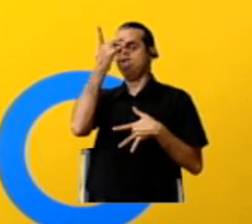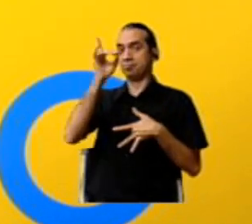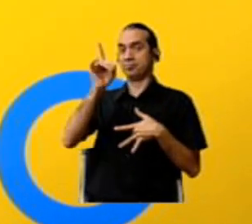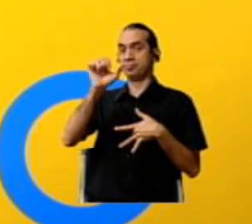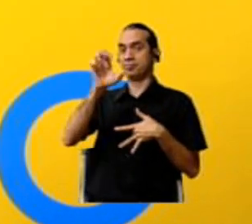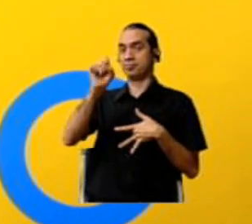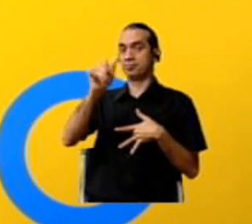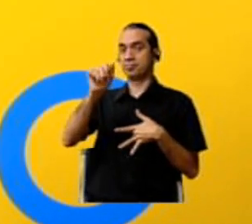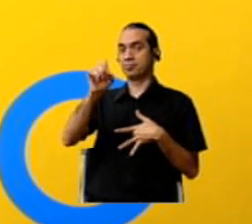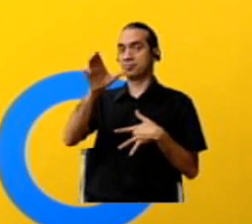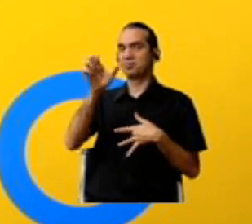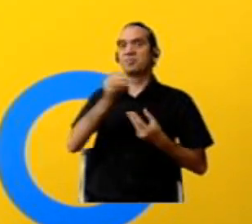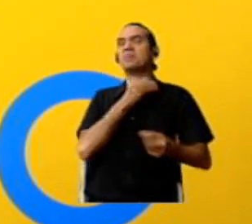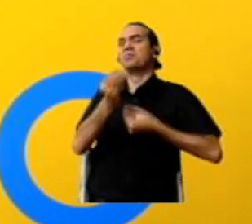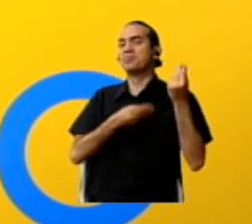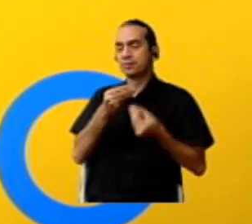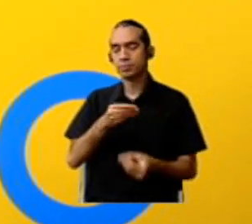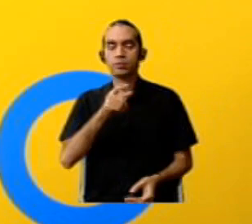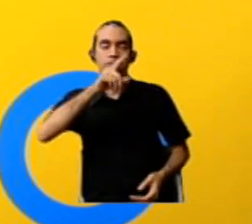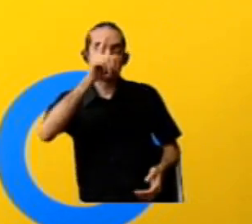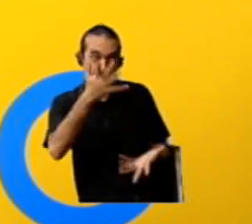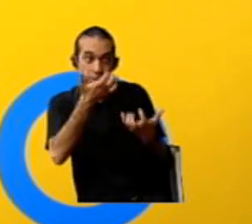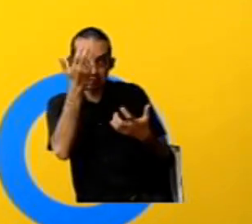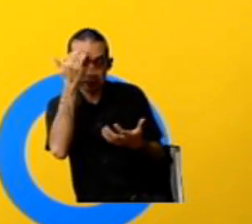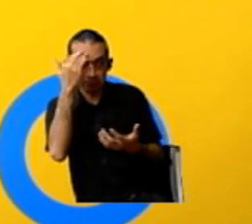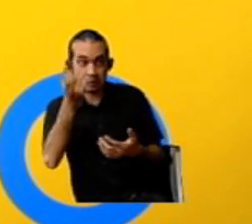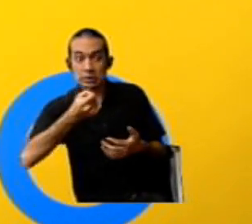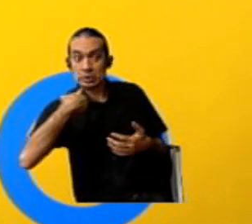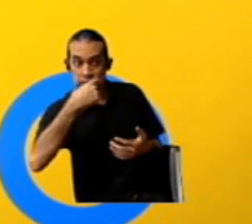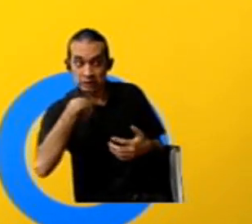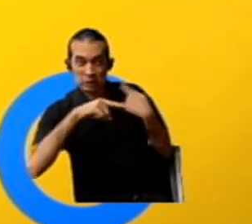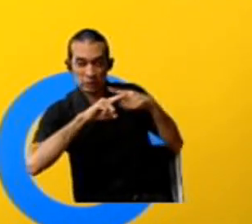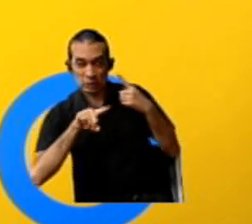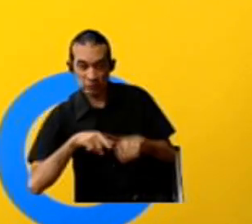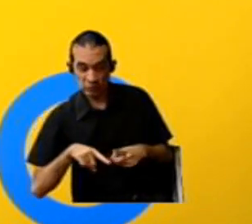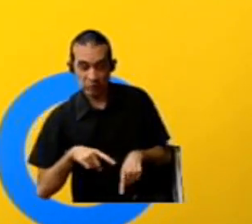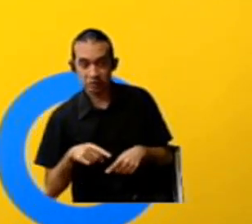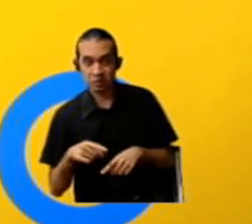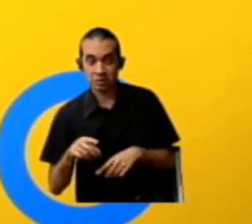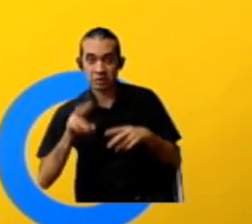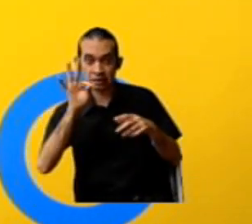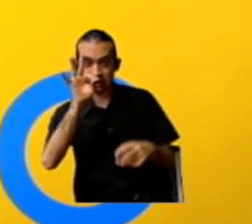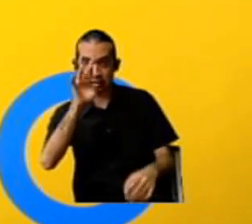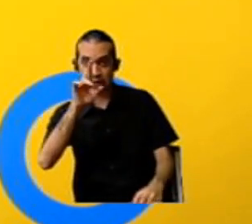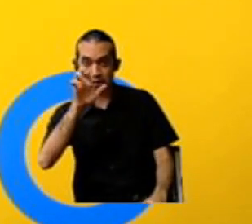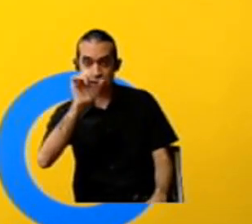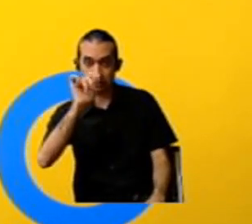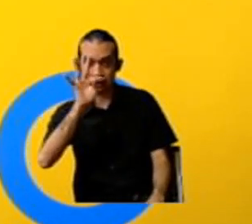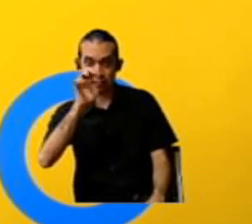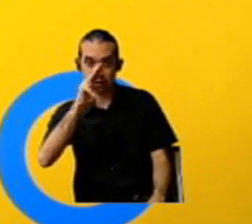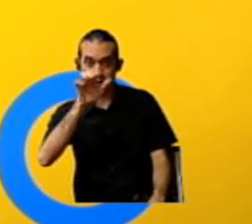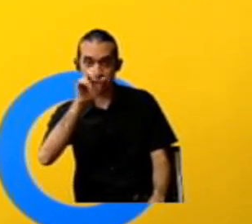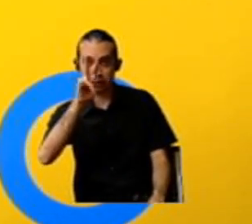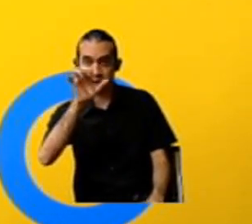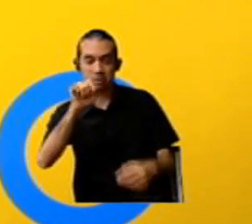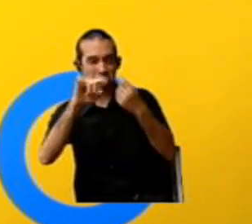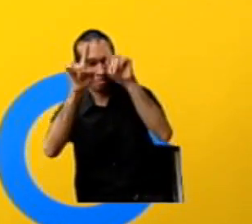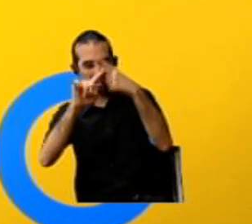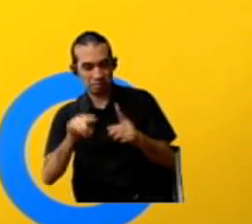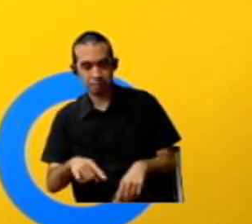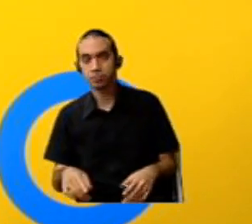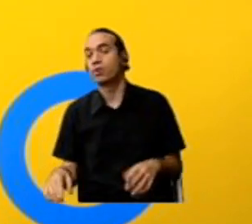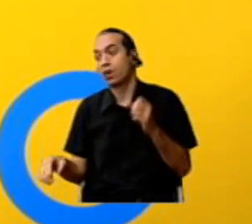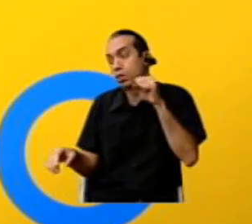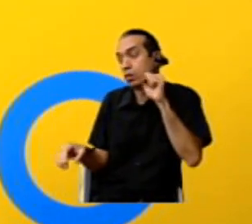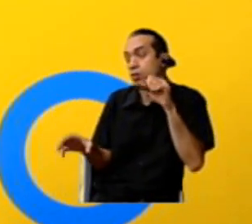I do? Oh, you want to know about the treatments. ¿Quieres aprender sobre los tratamientos? Yes, if